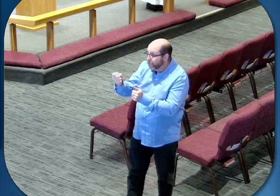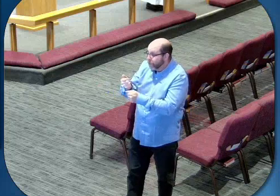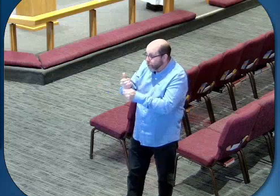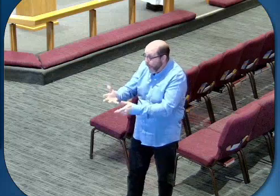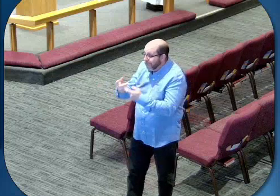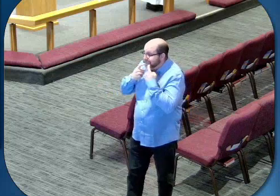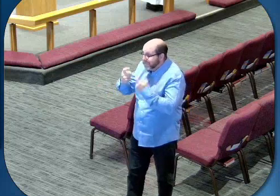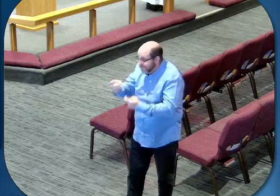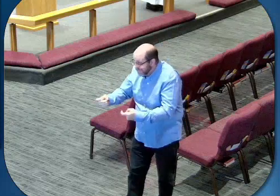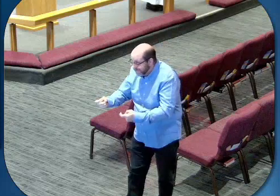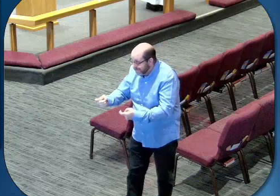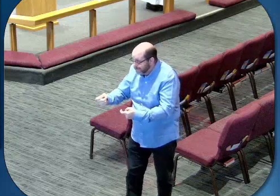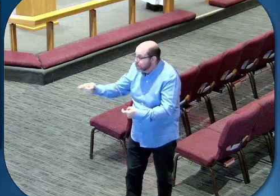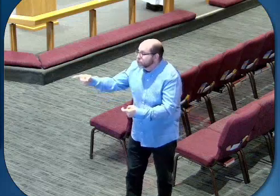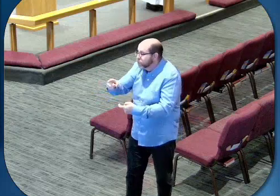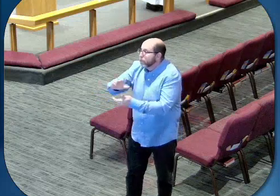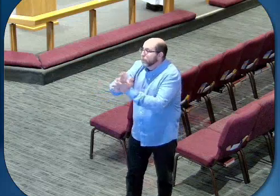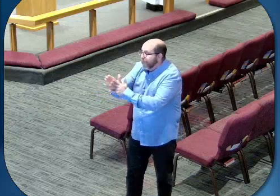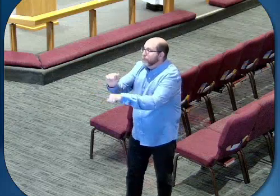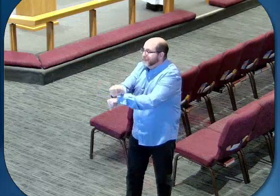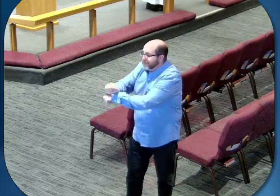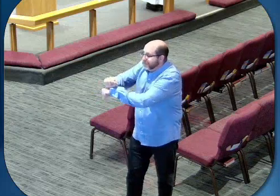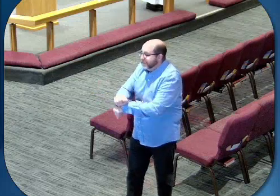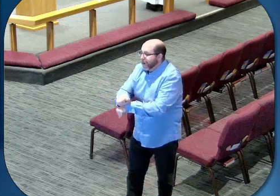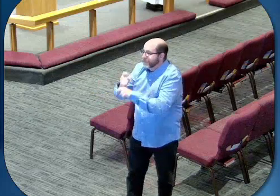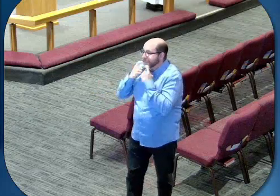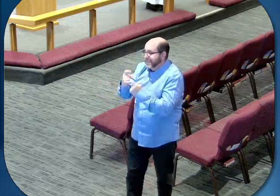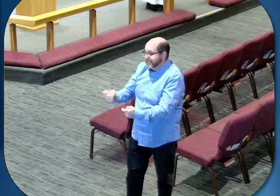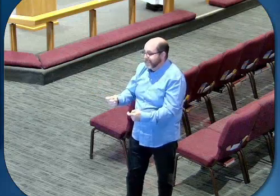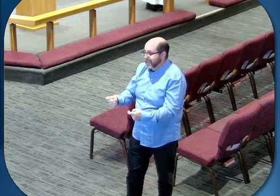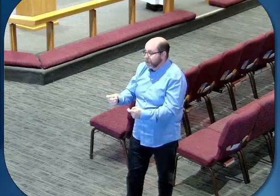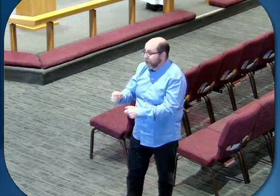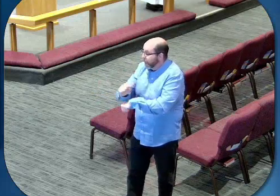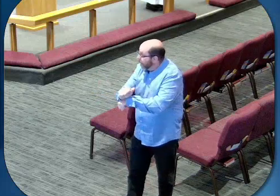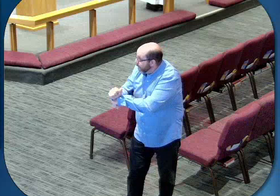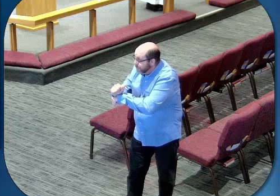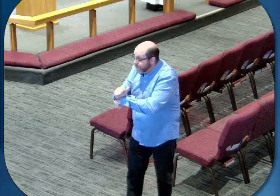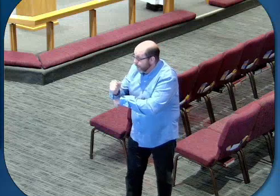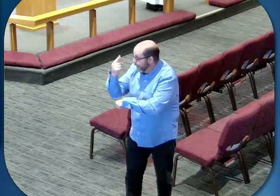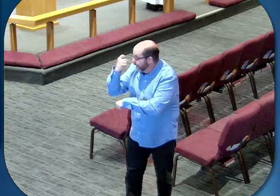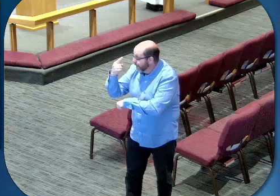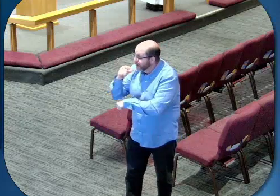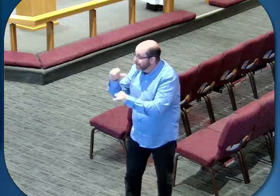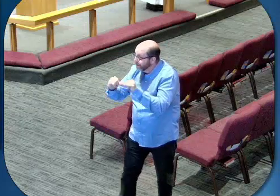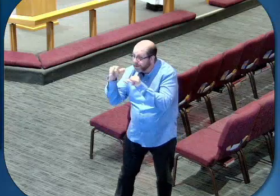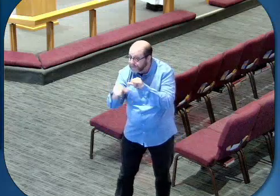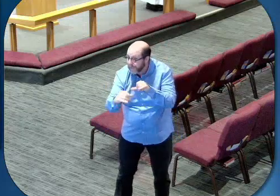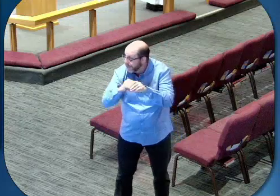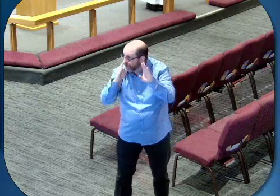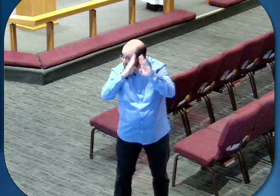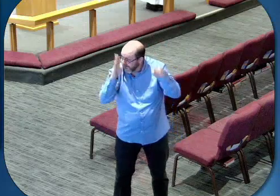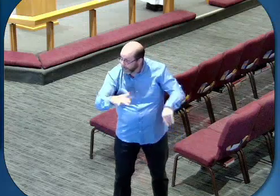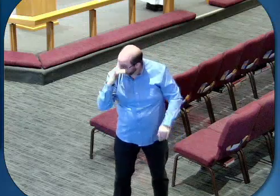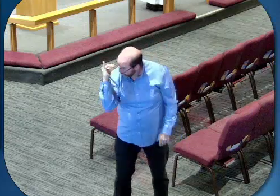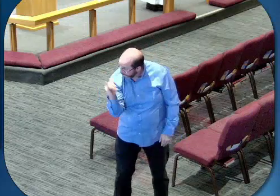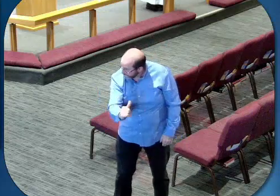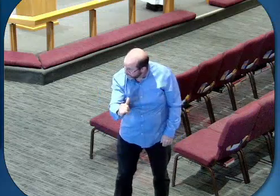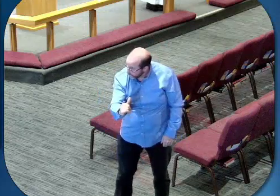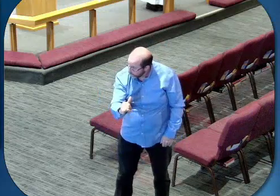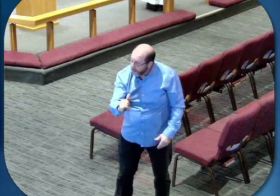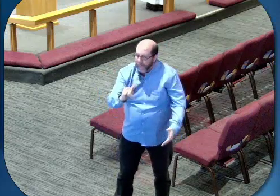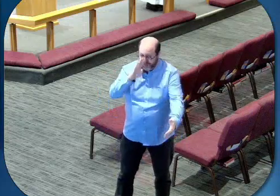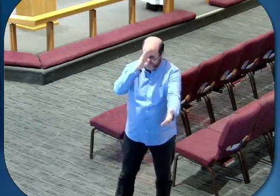sin is a slave to sin. The slave does not remain in the house forever. The